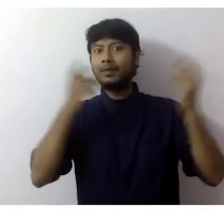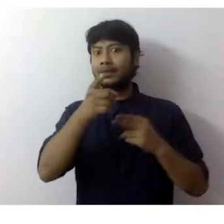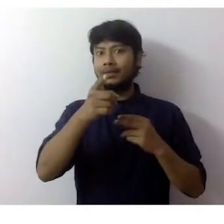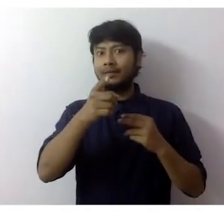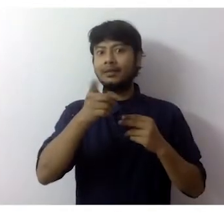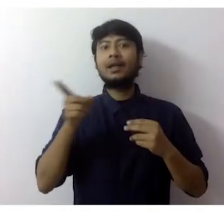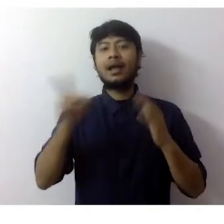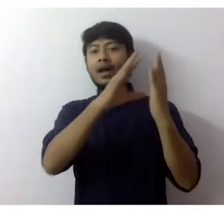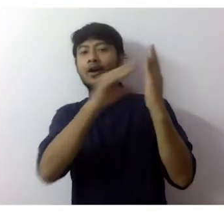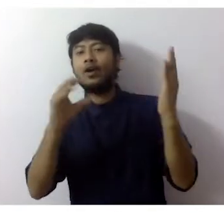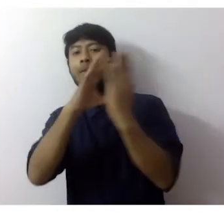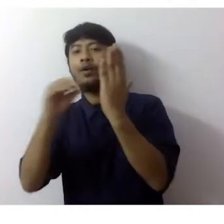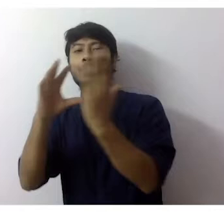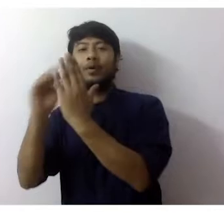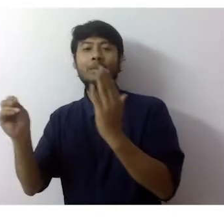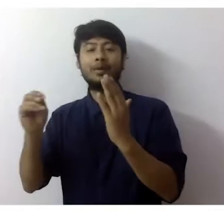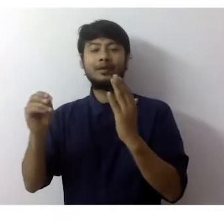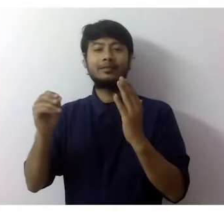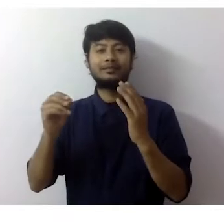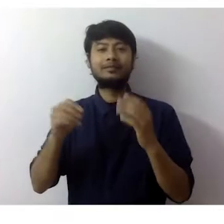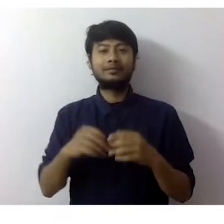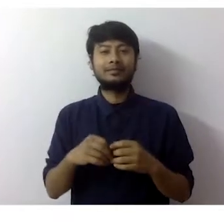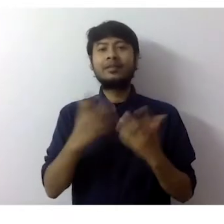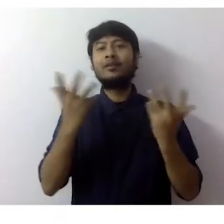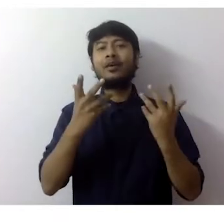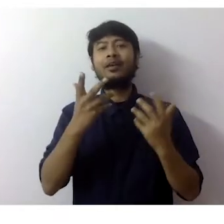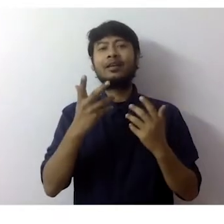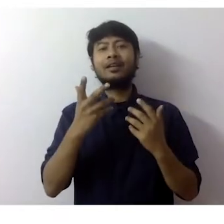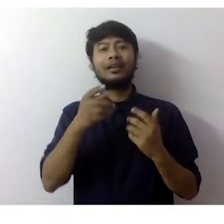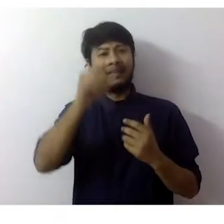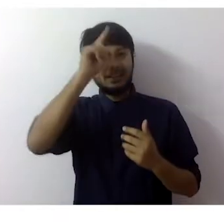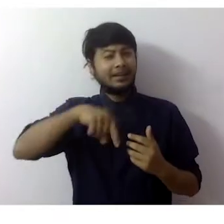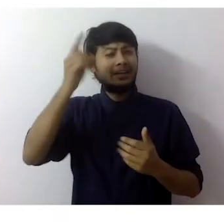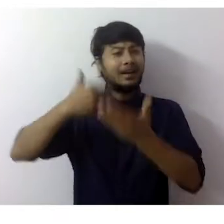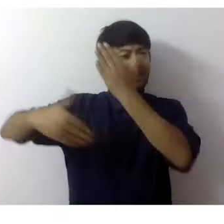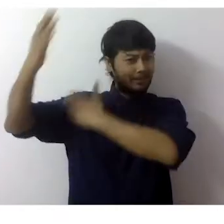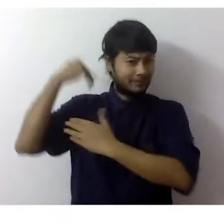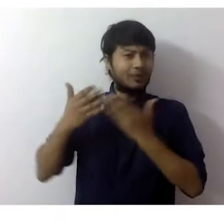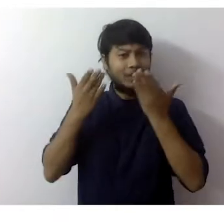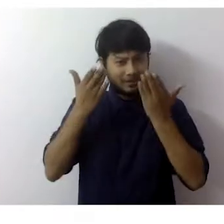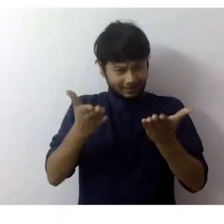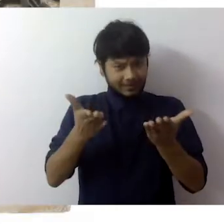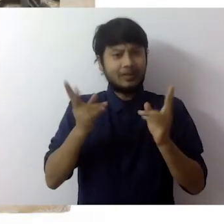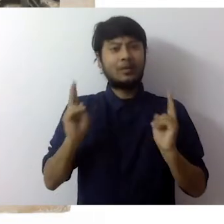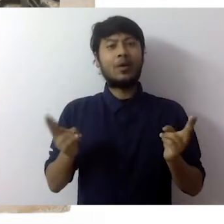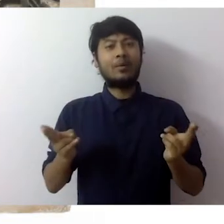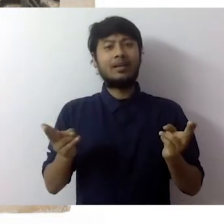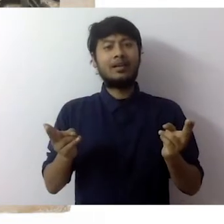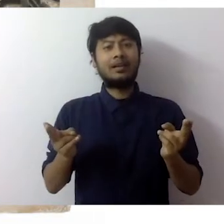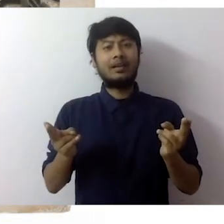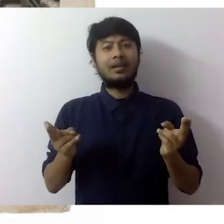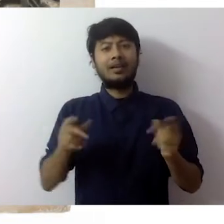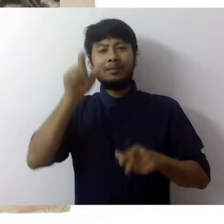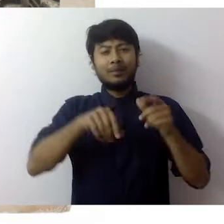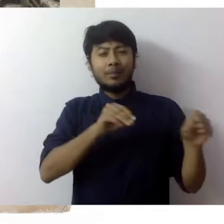culture. The selection of posters highlights a scene in India that we have all become quite familiar with over the last few